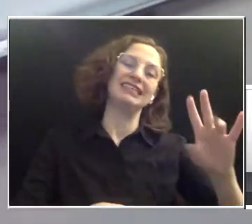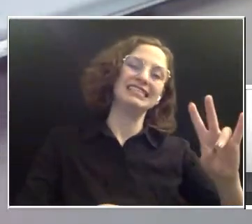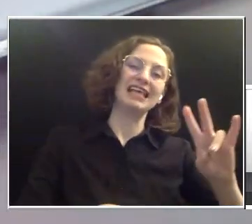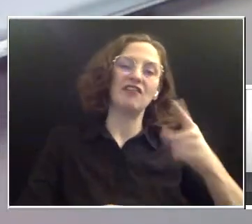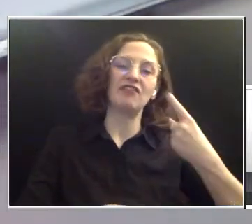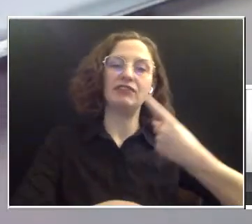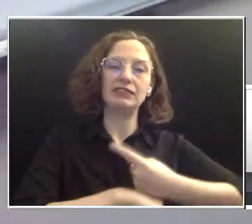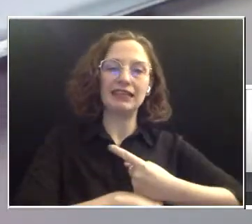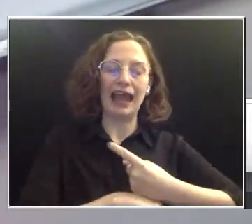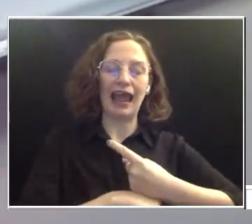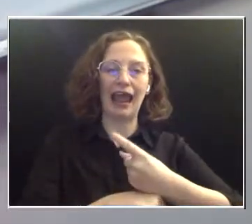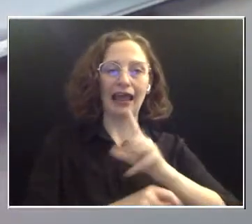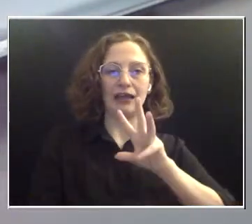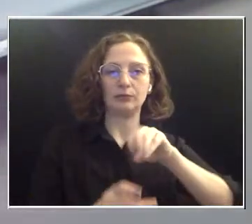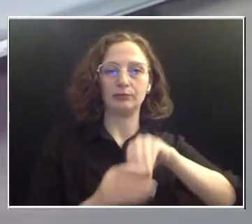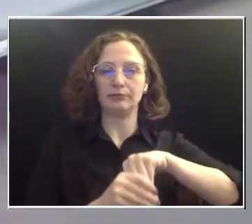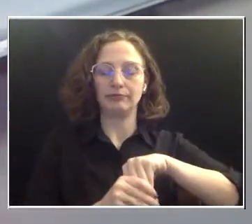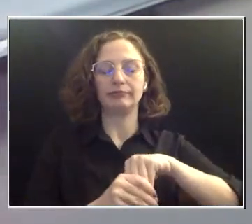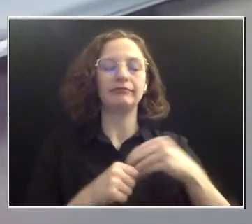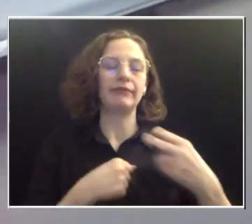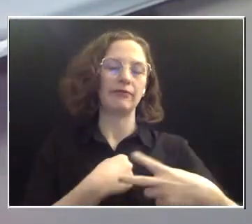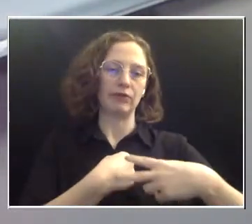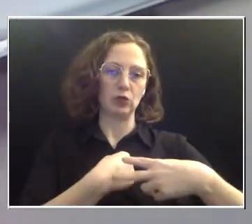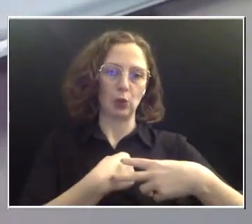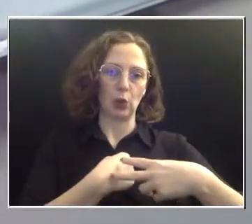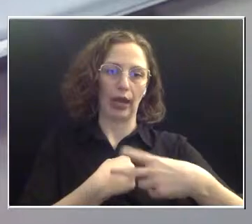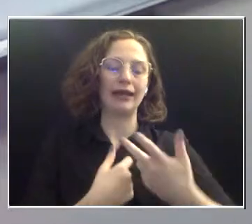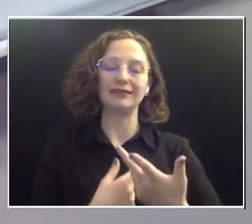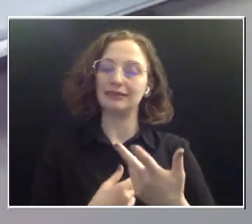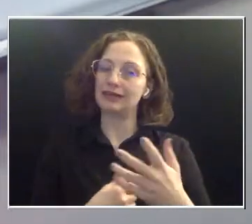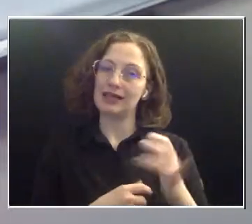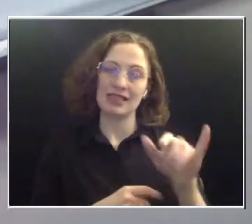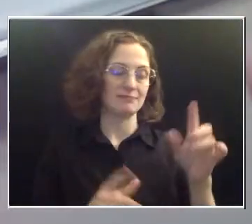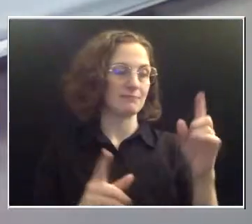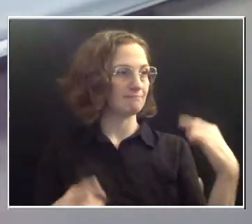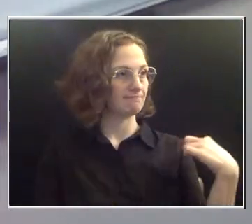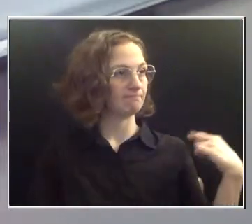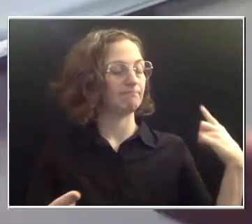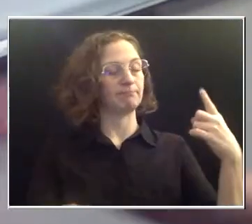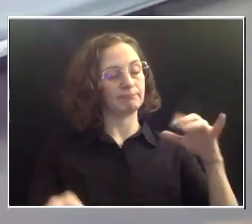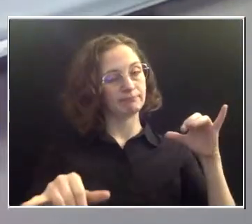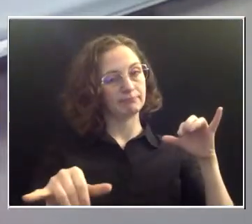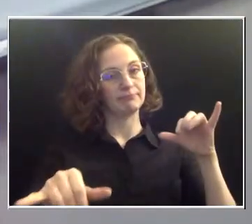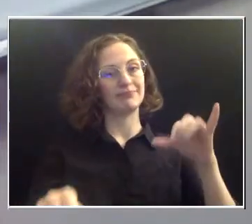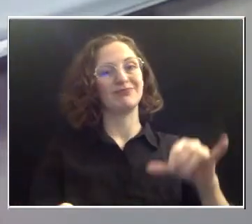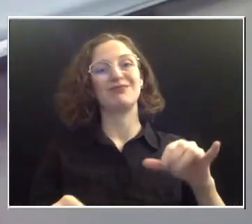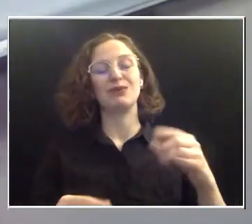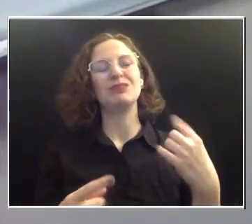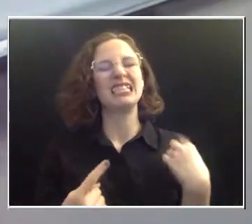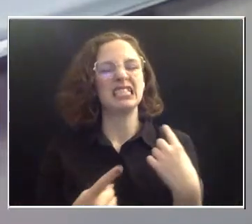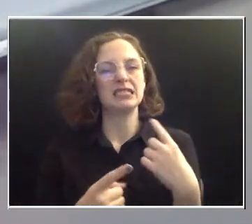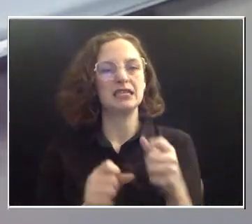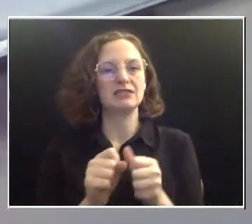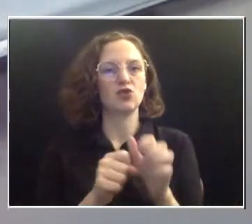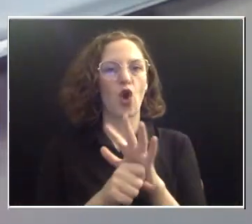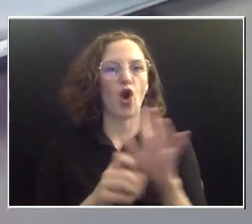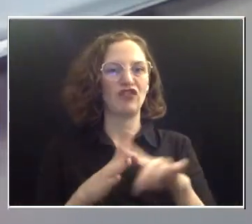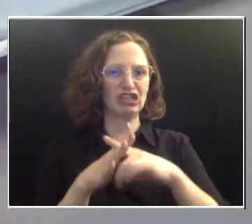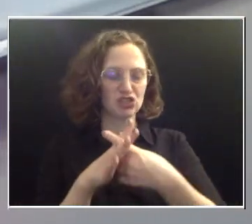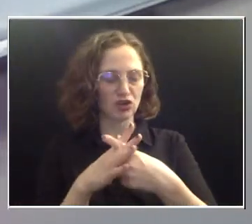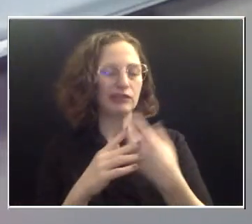here essentially since the onset of the pandemic with donations, kind of roller coastering over the last 3 years.